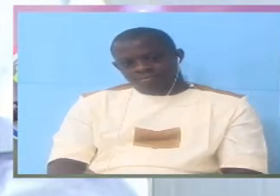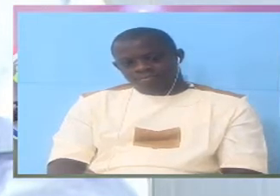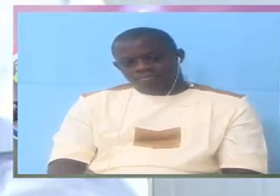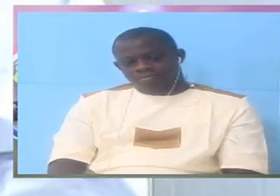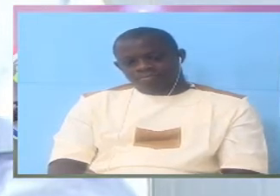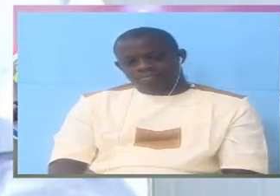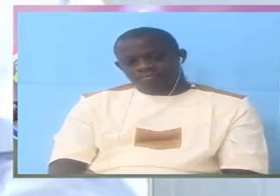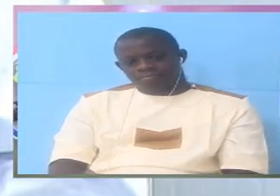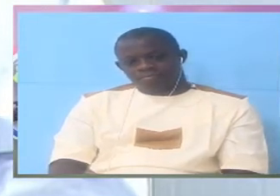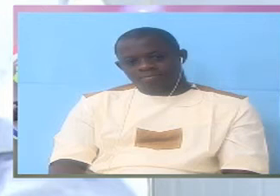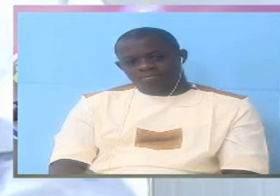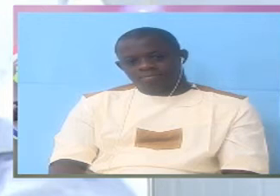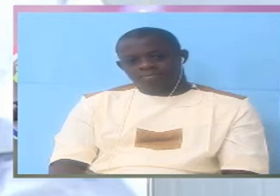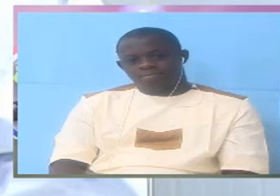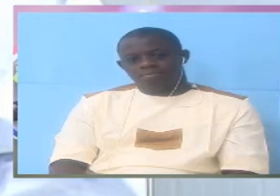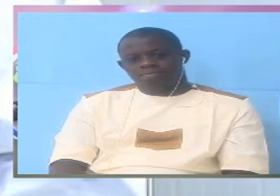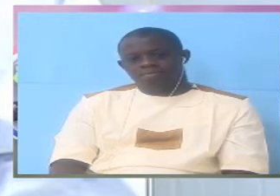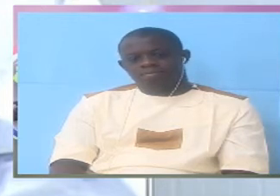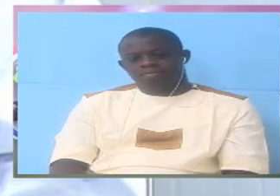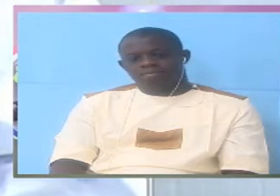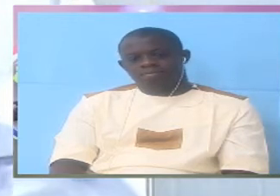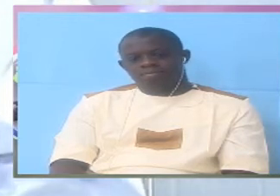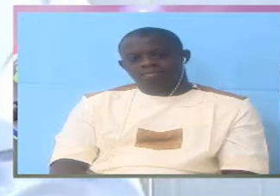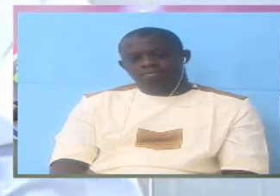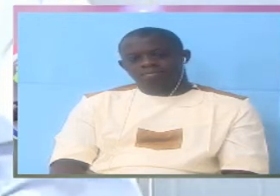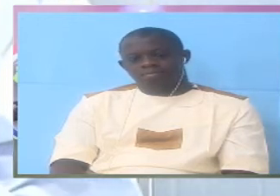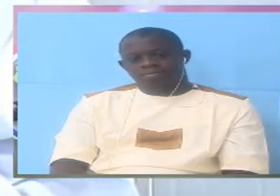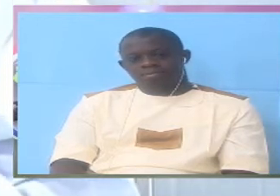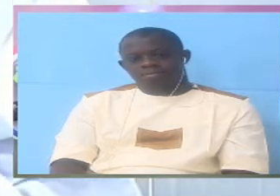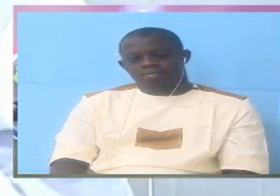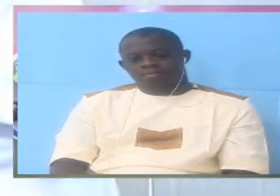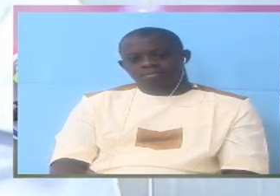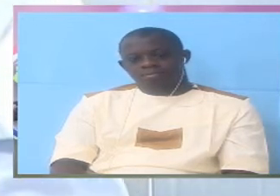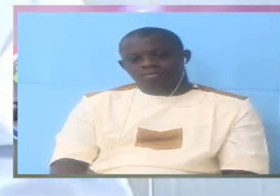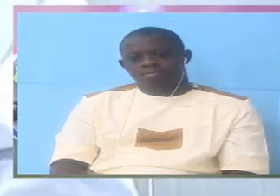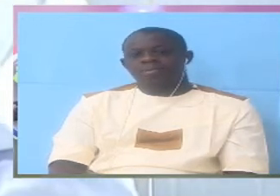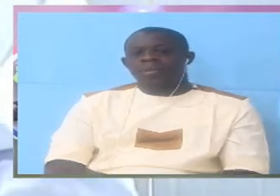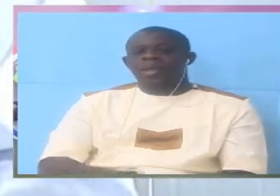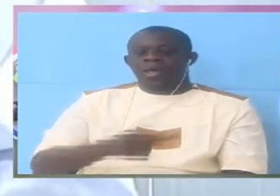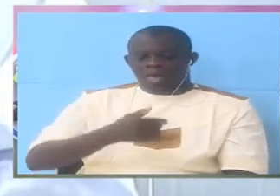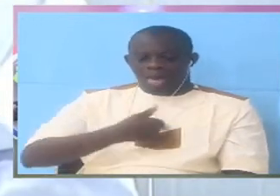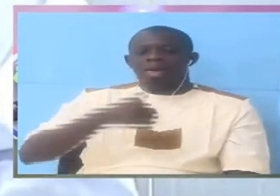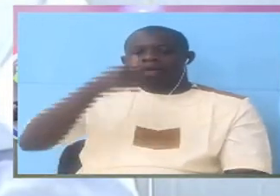asking him, boy, if I'm going to saying turnover.